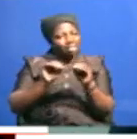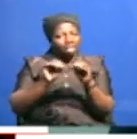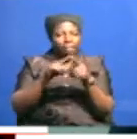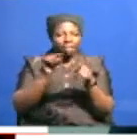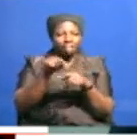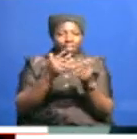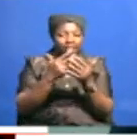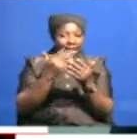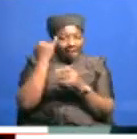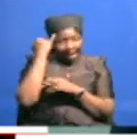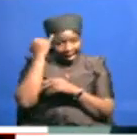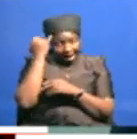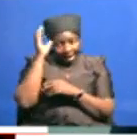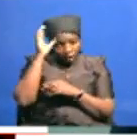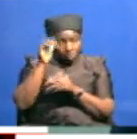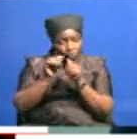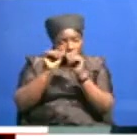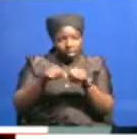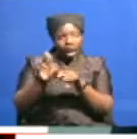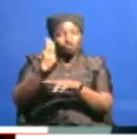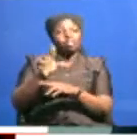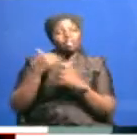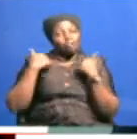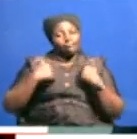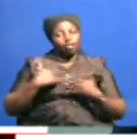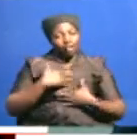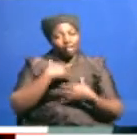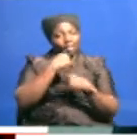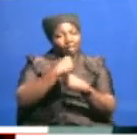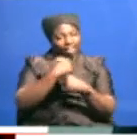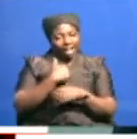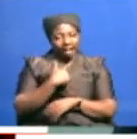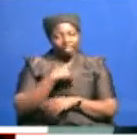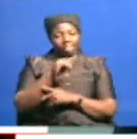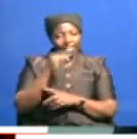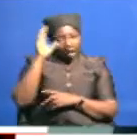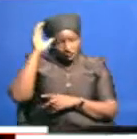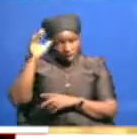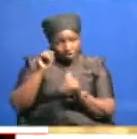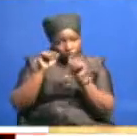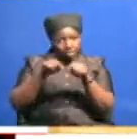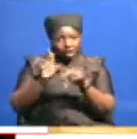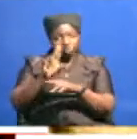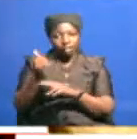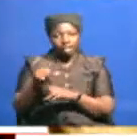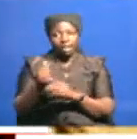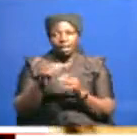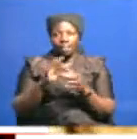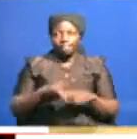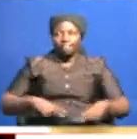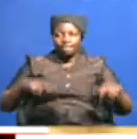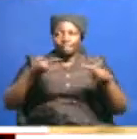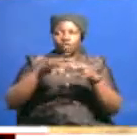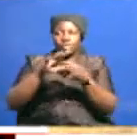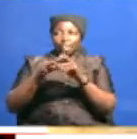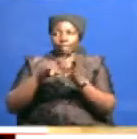apply. And I have very confident in this, that it's a concept that we can apply in any value chain. The project is estimated